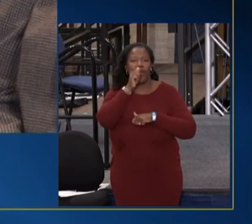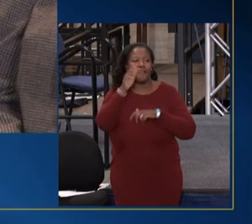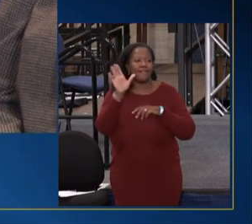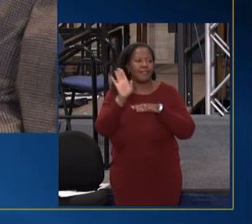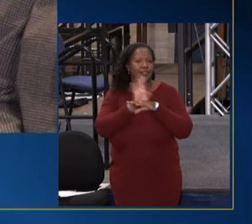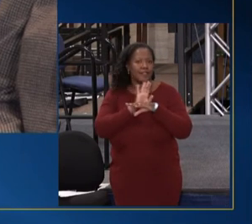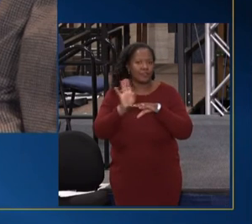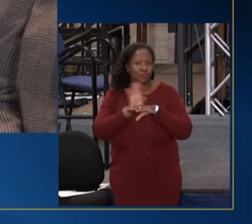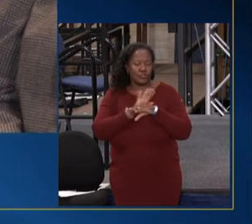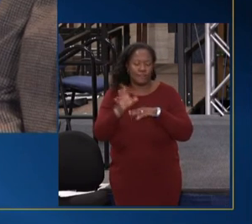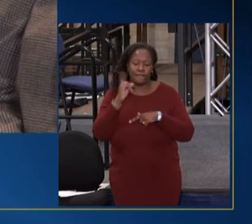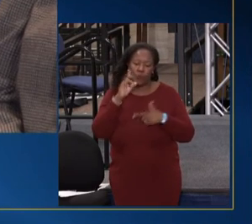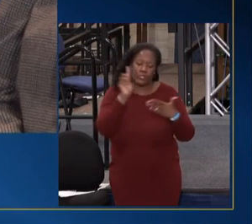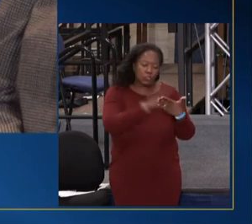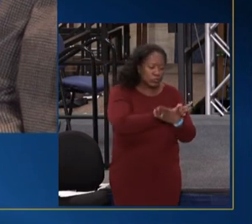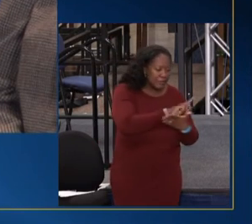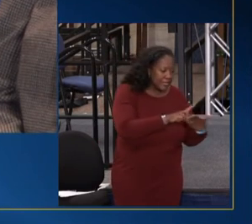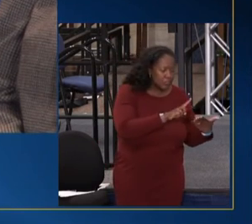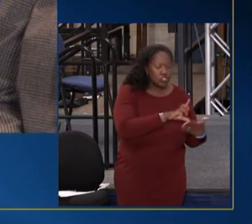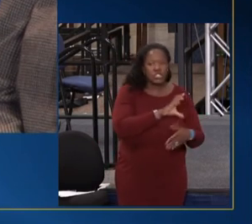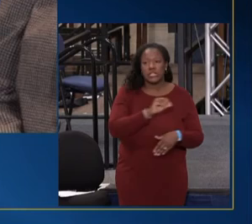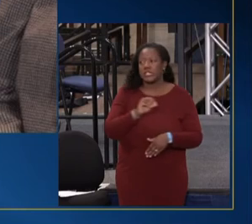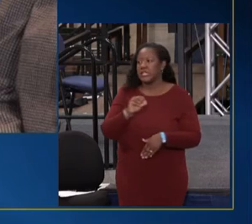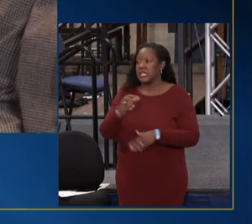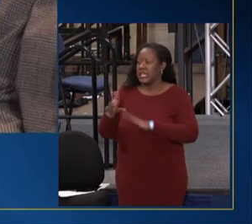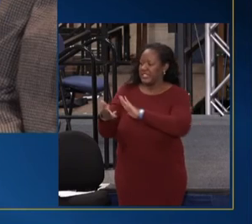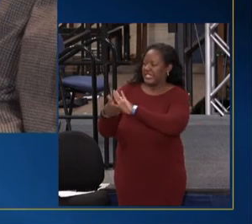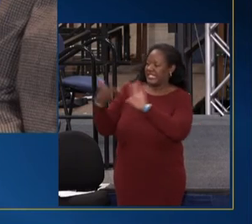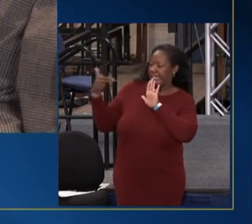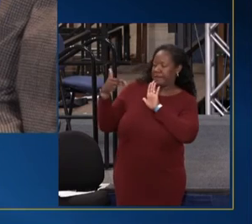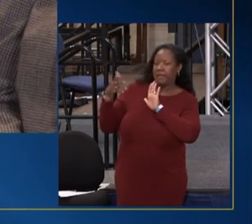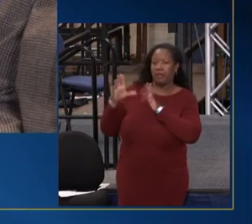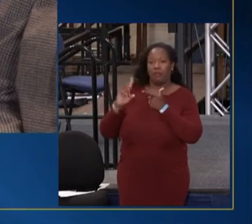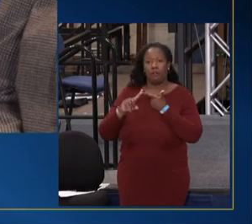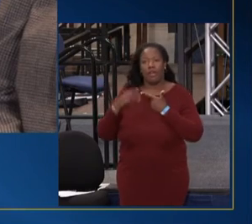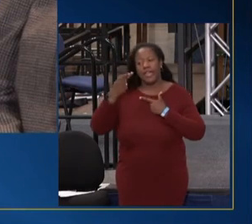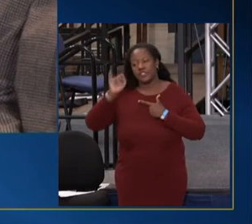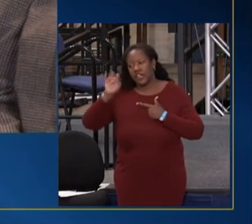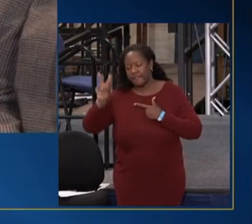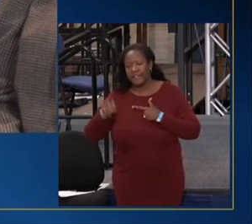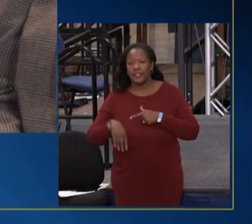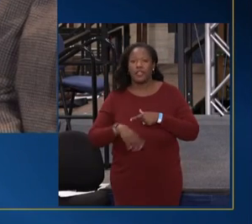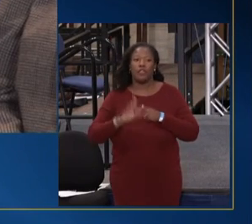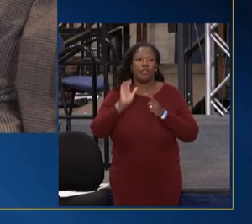around both discrimination, stigma around HIV, LGBTQ